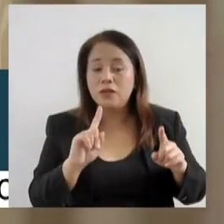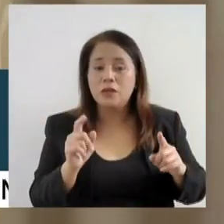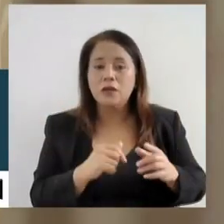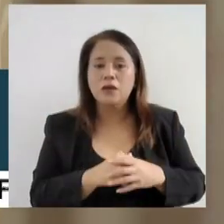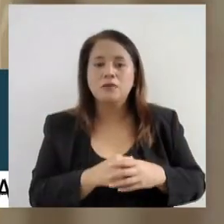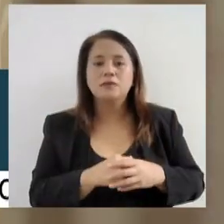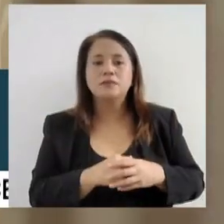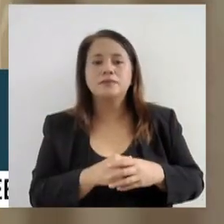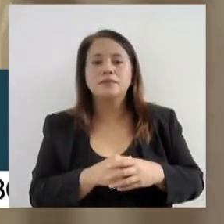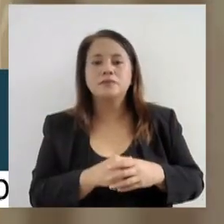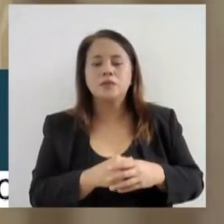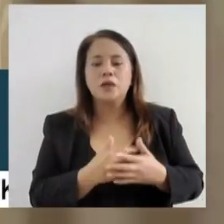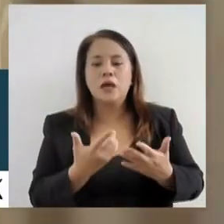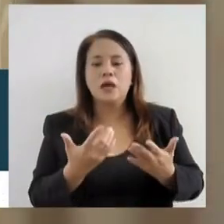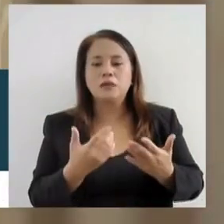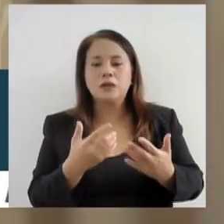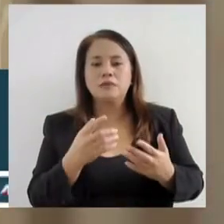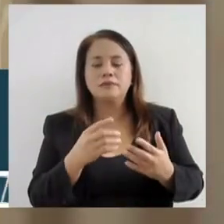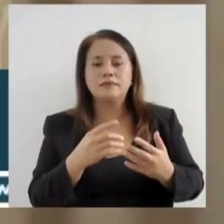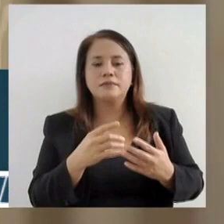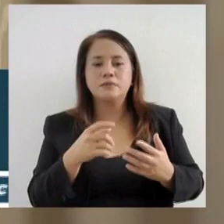the cost benefit.